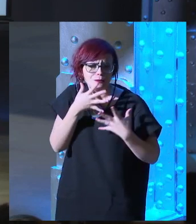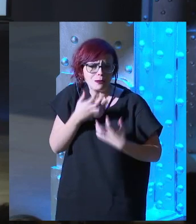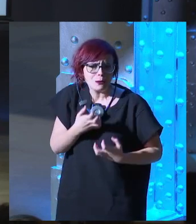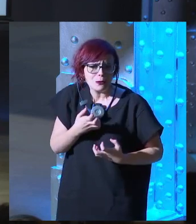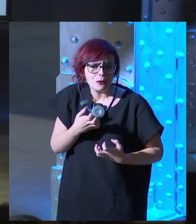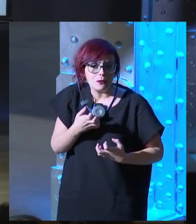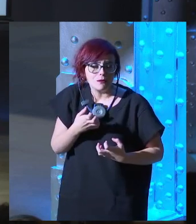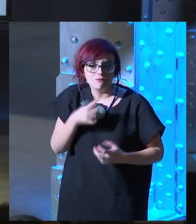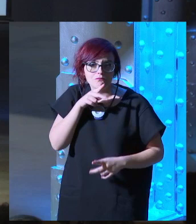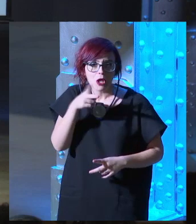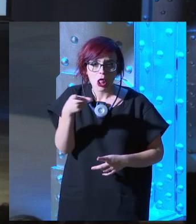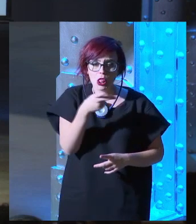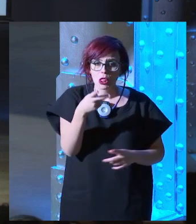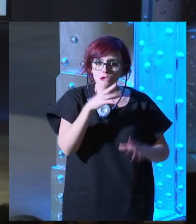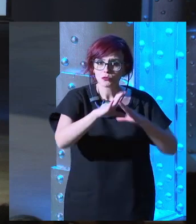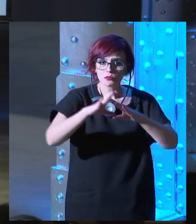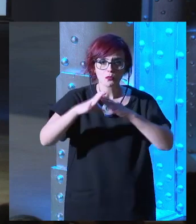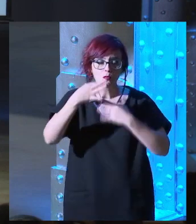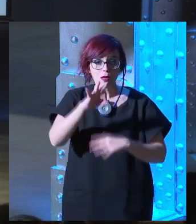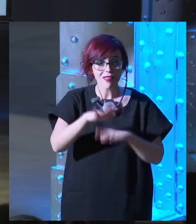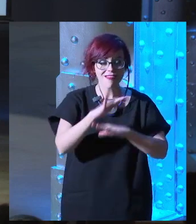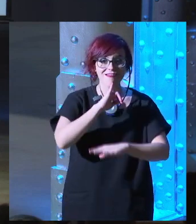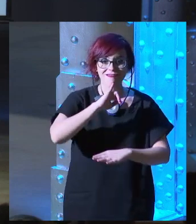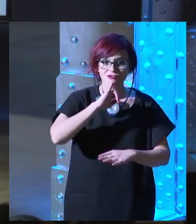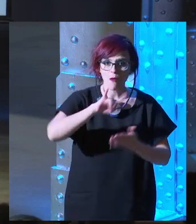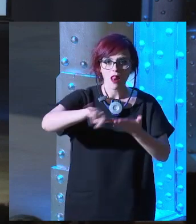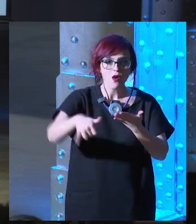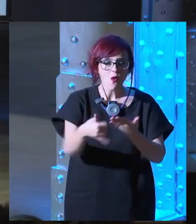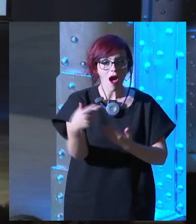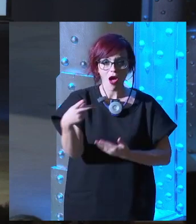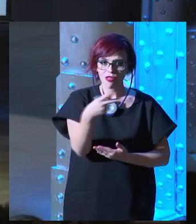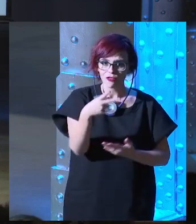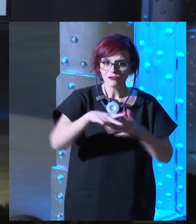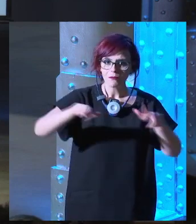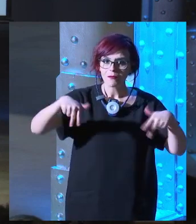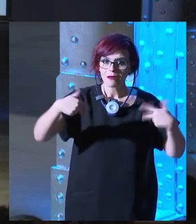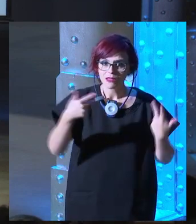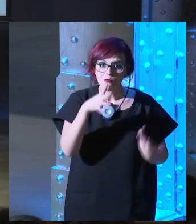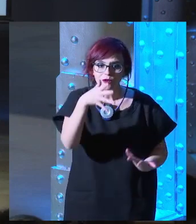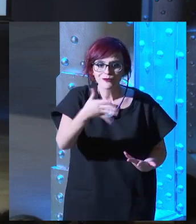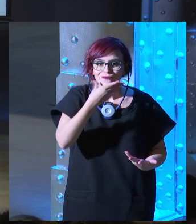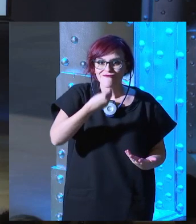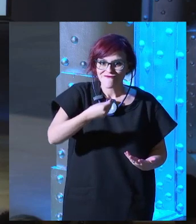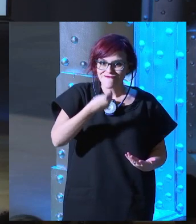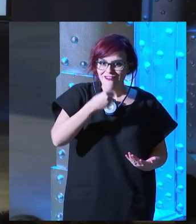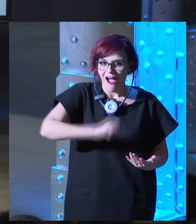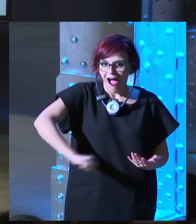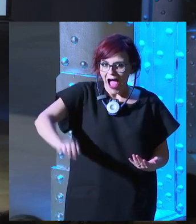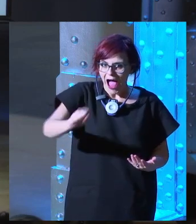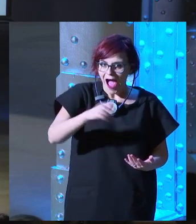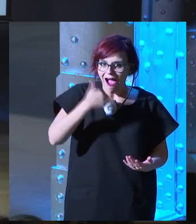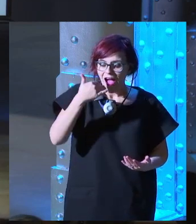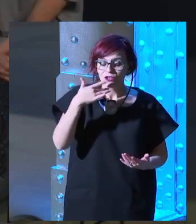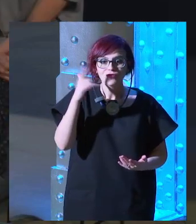Language allows that to happen. It's so profound and so simple, so beautiful, so everyday, and yet so